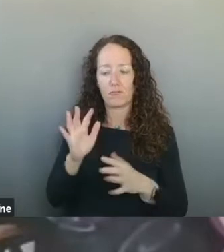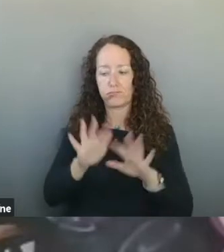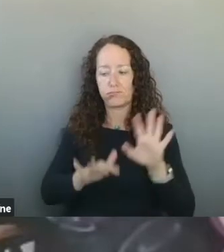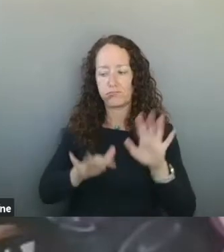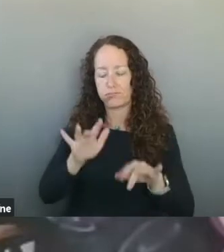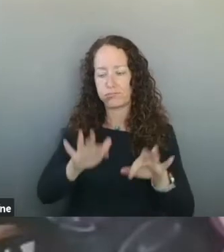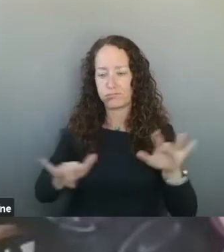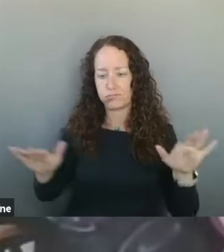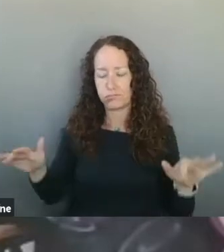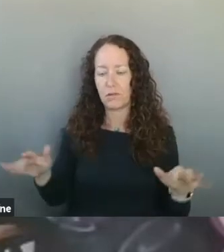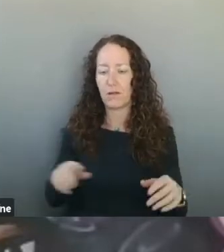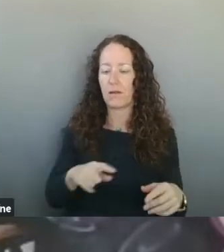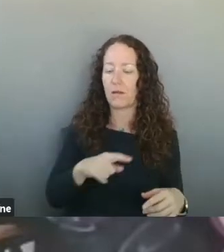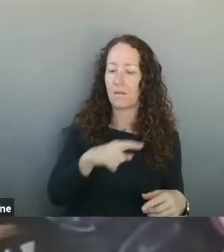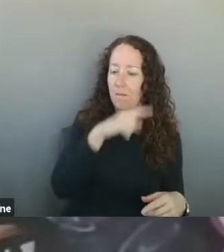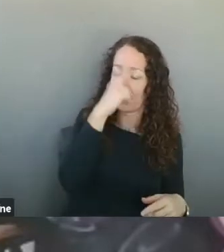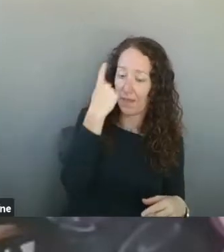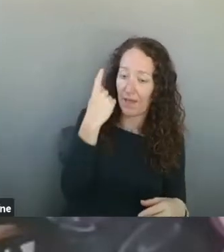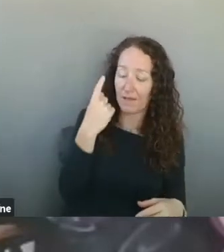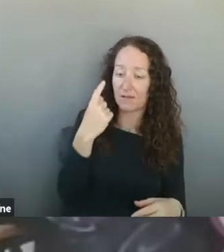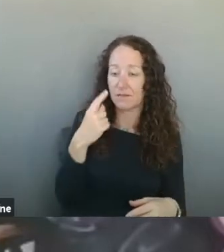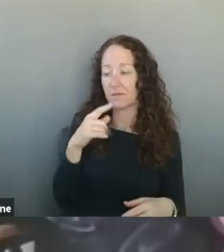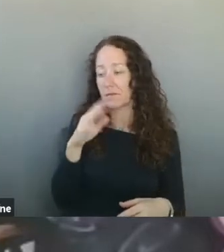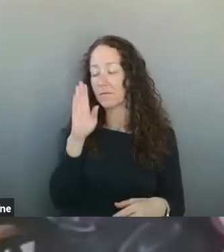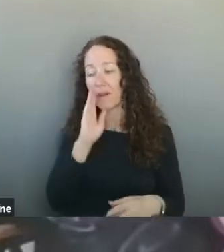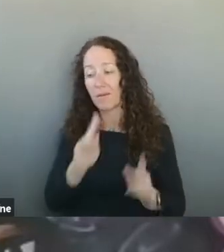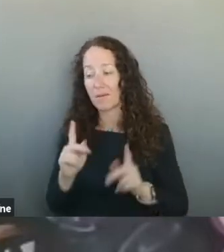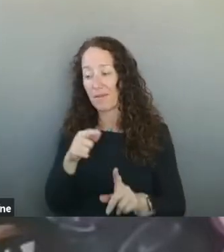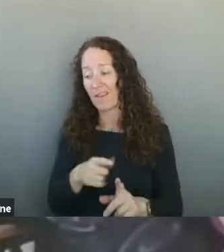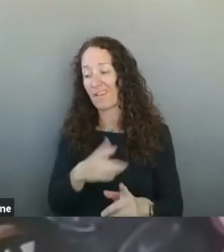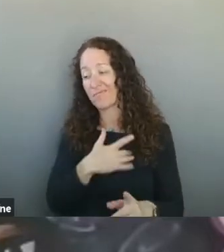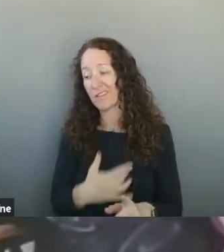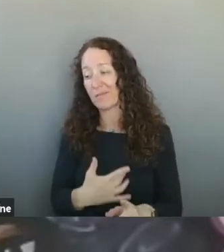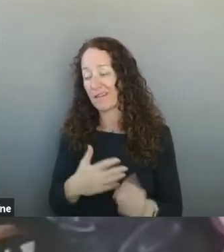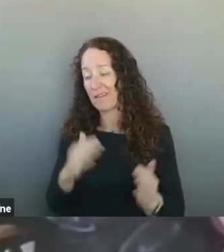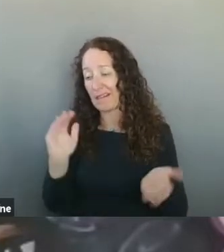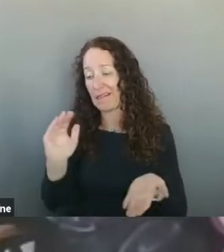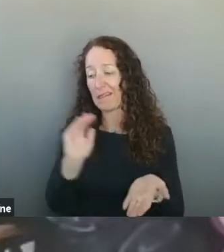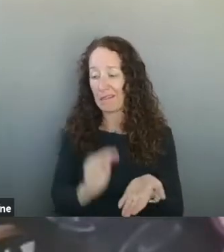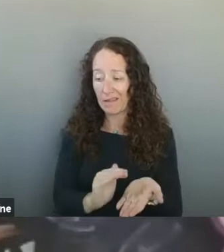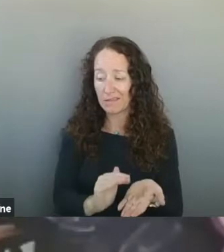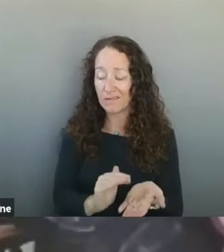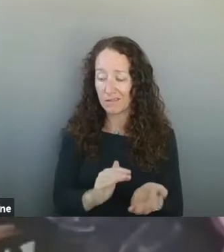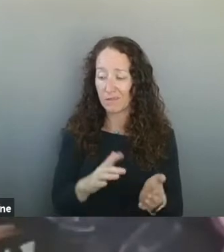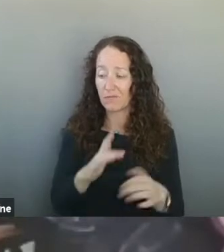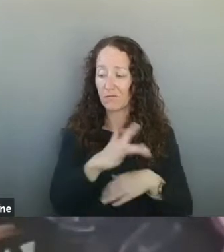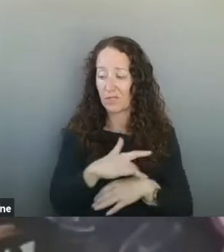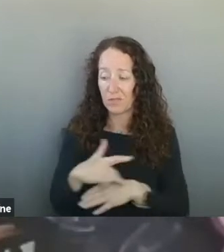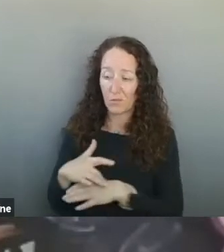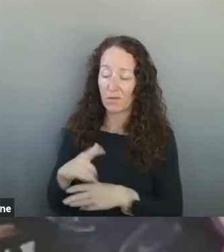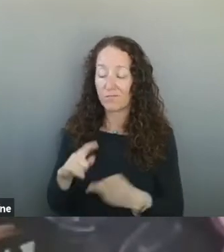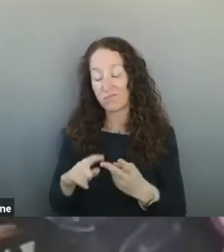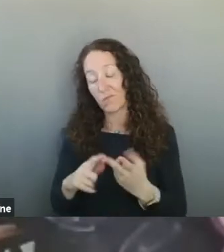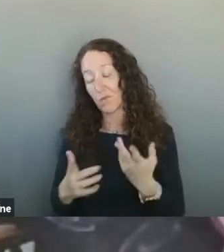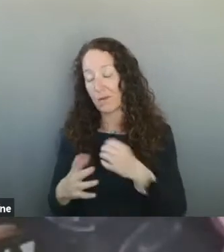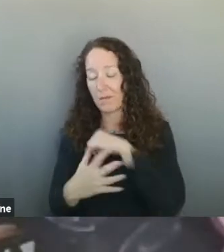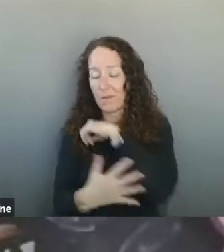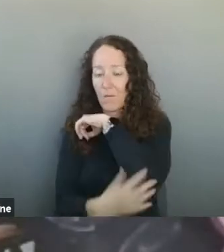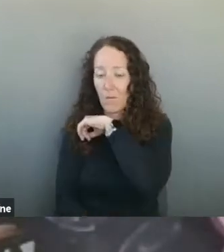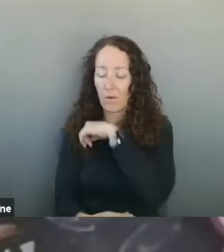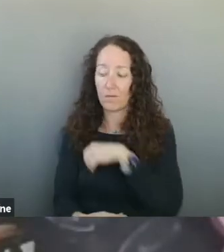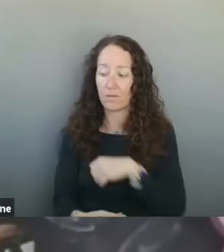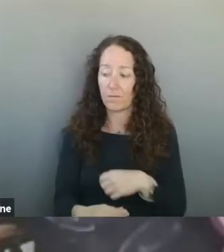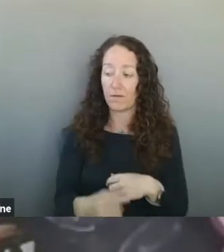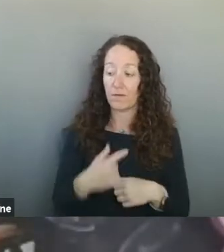typically under-resourced and or poor. So growing up enjoying the cultural riches of Houston, my aunt was and